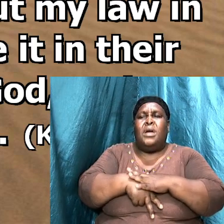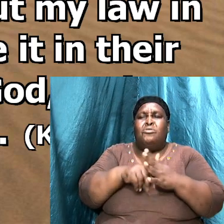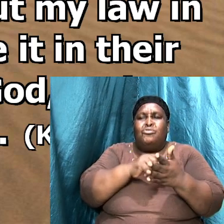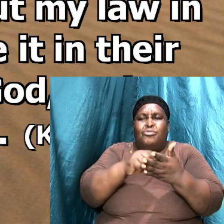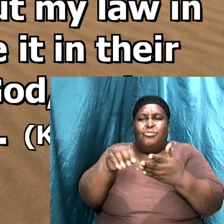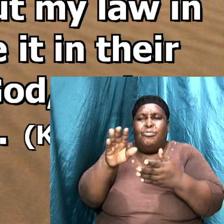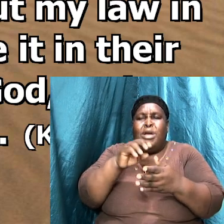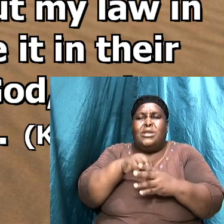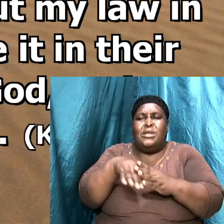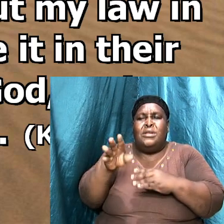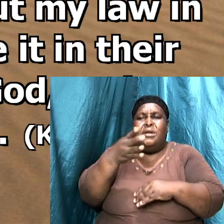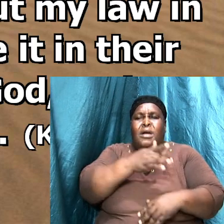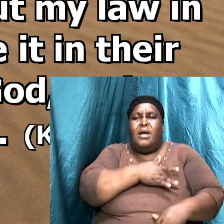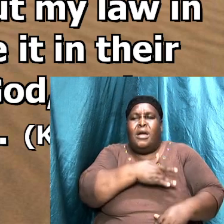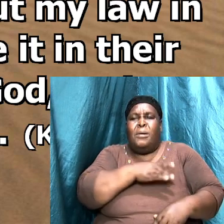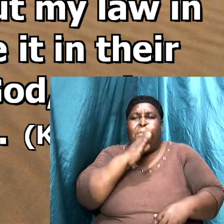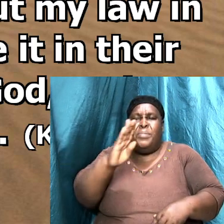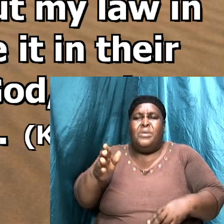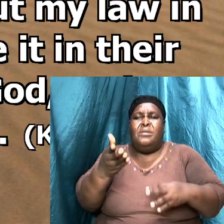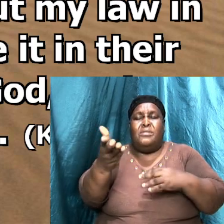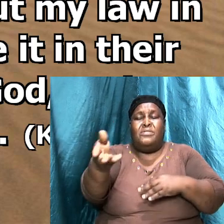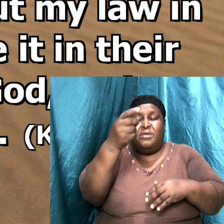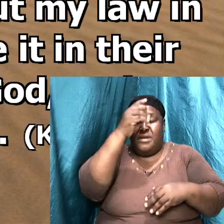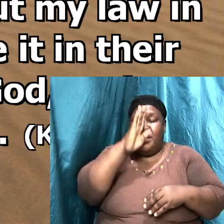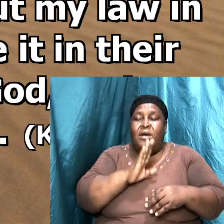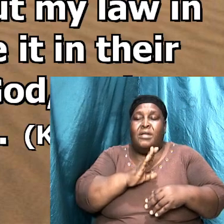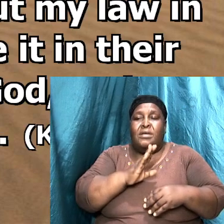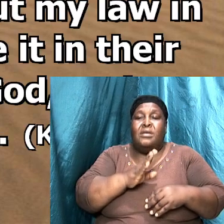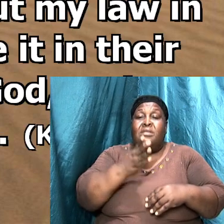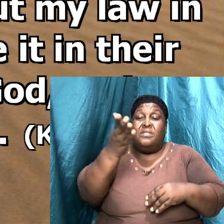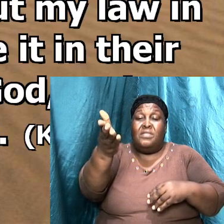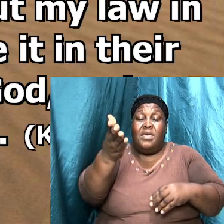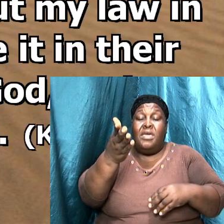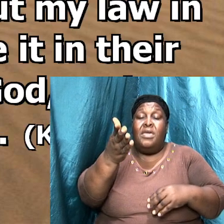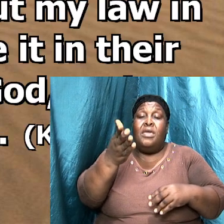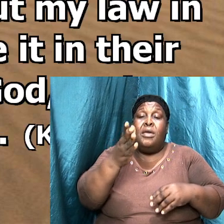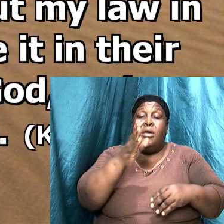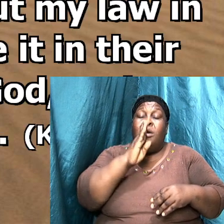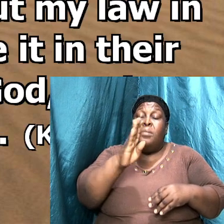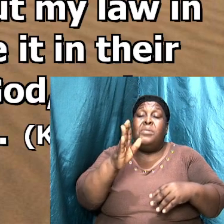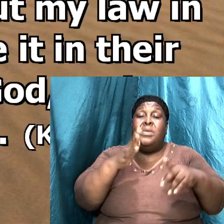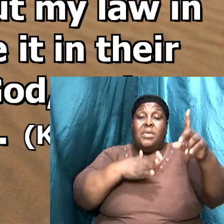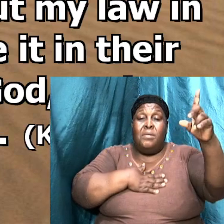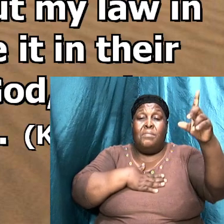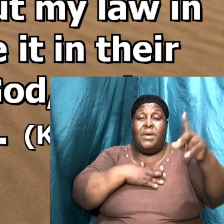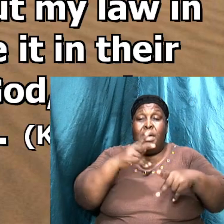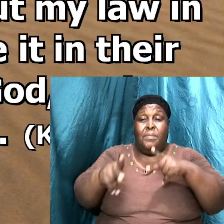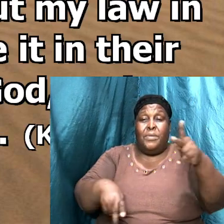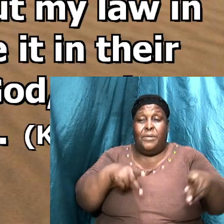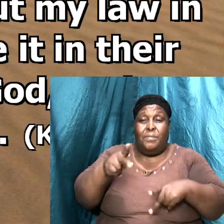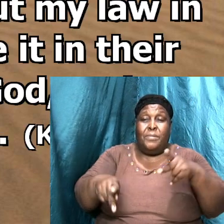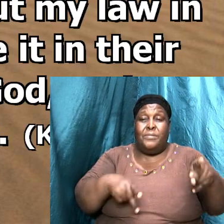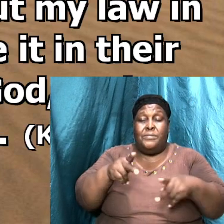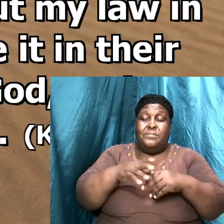and will be their God and they shall be my people the covenant